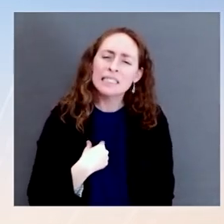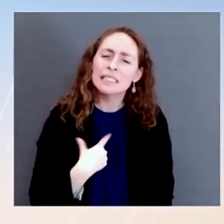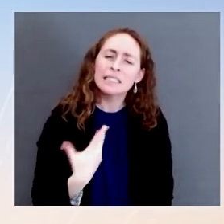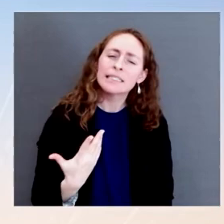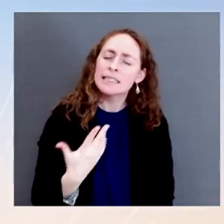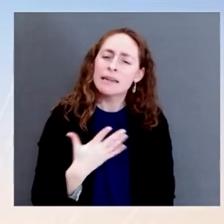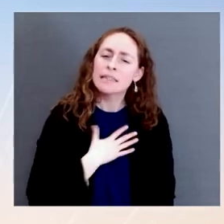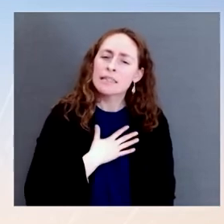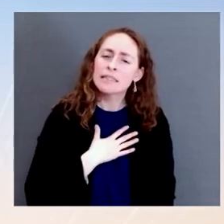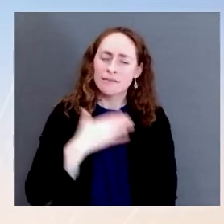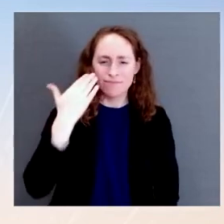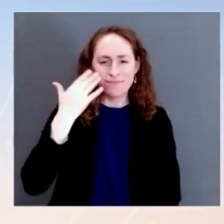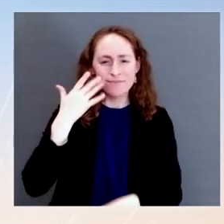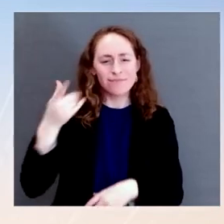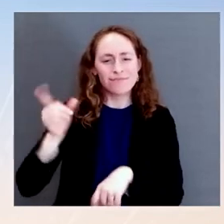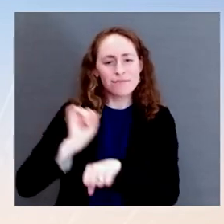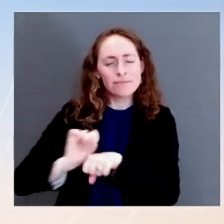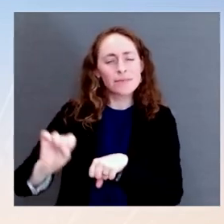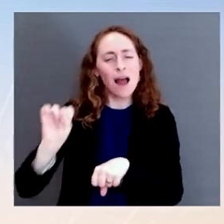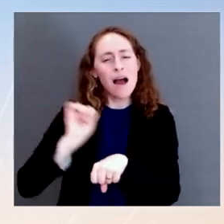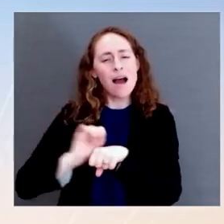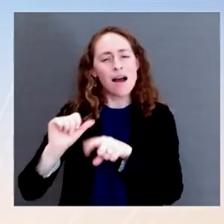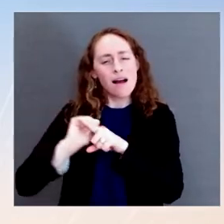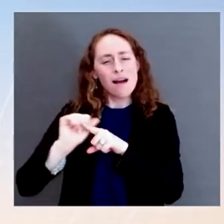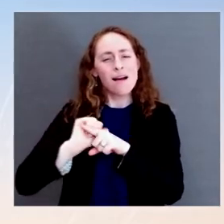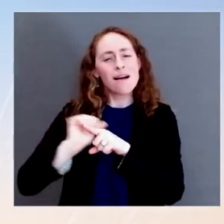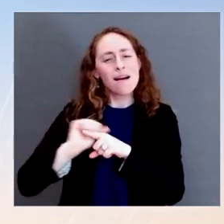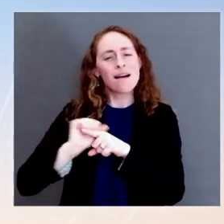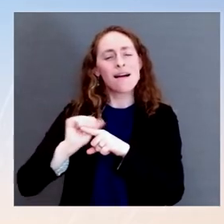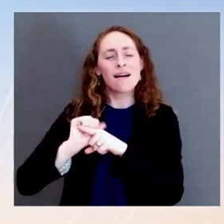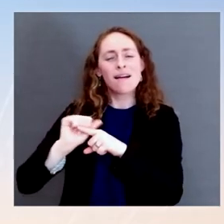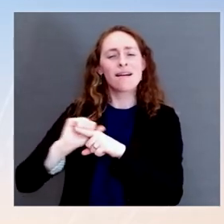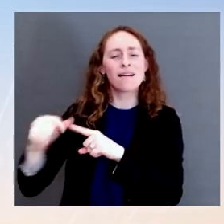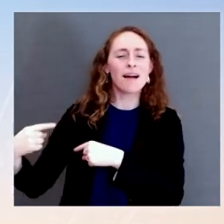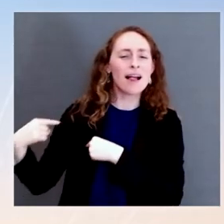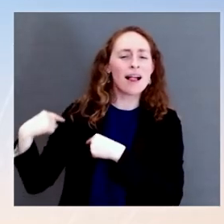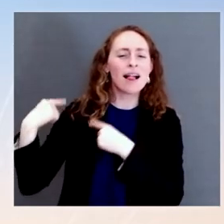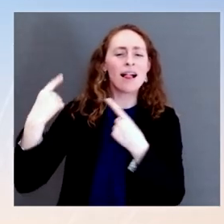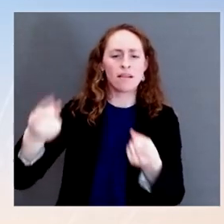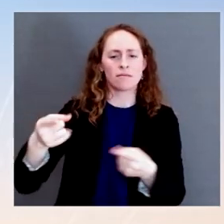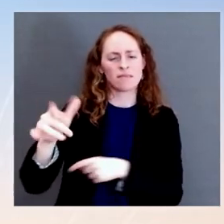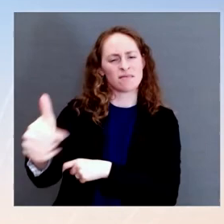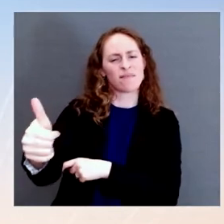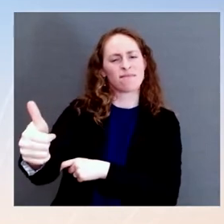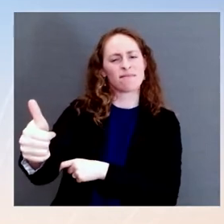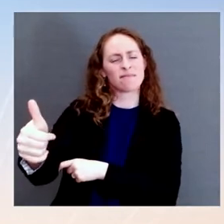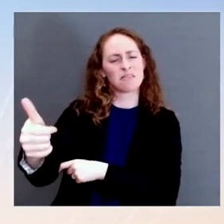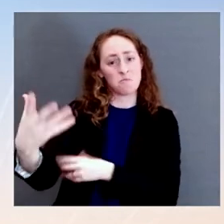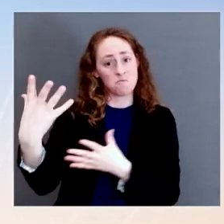not sending an official U.S. delegation. And on the Putin call, how specific will the president